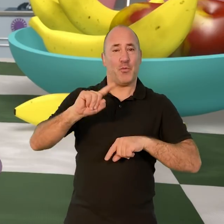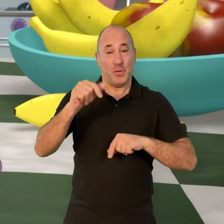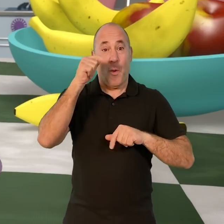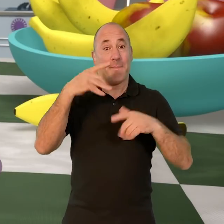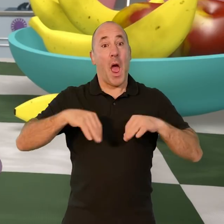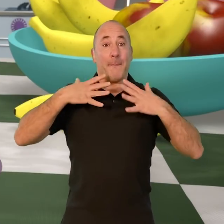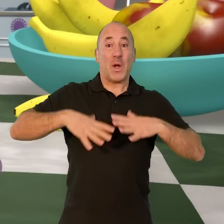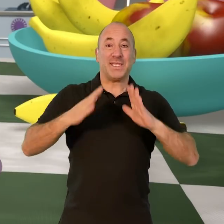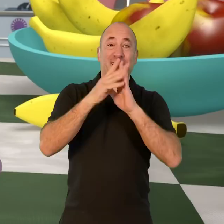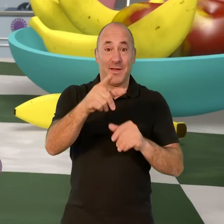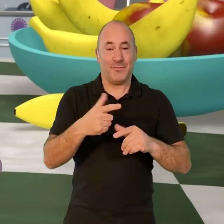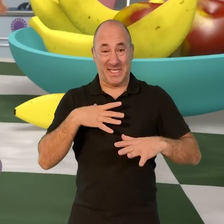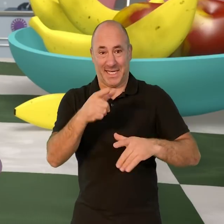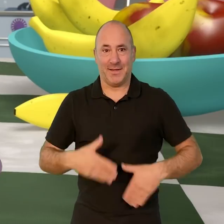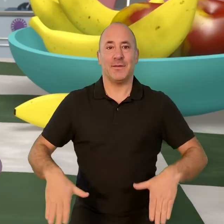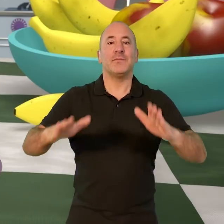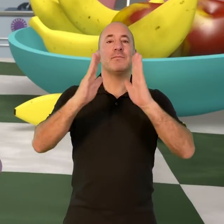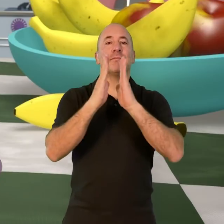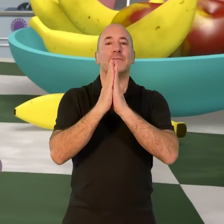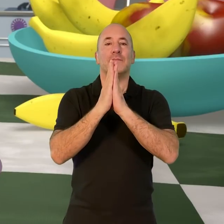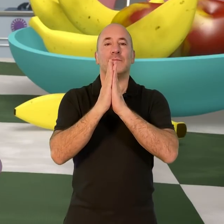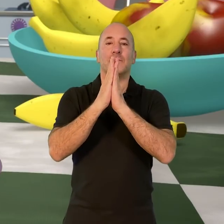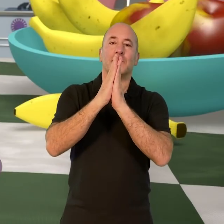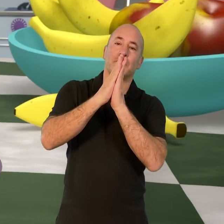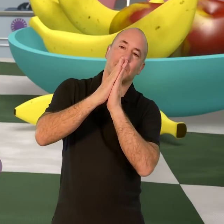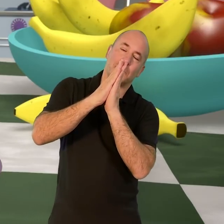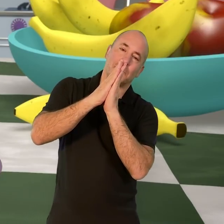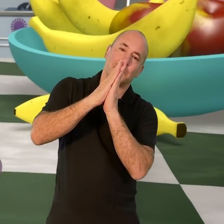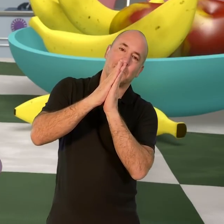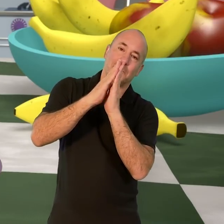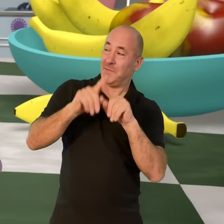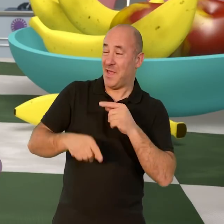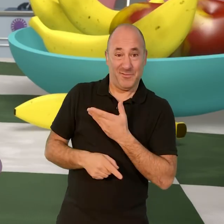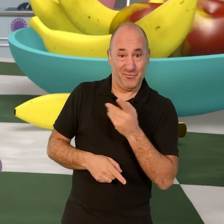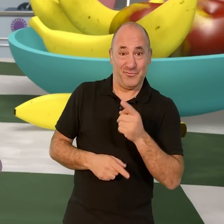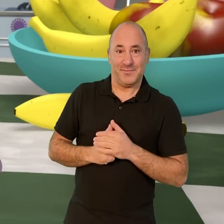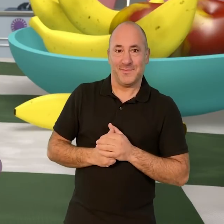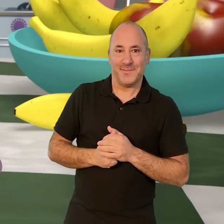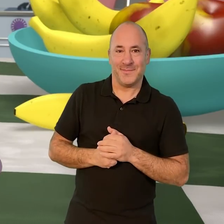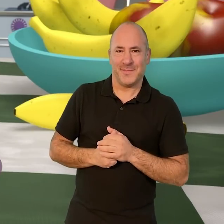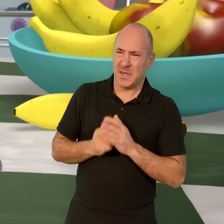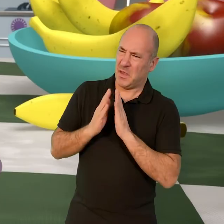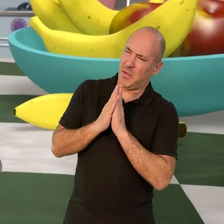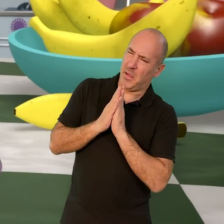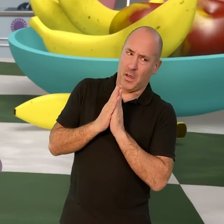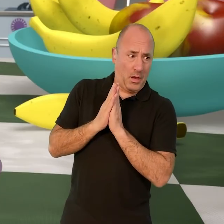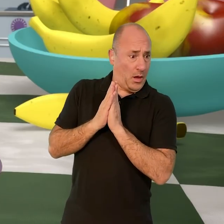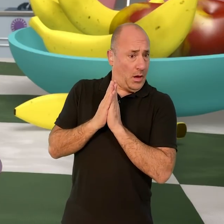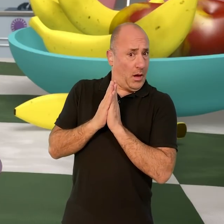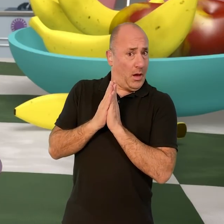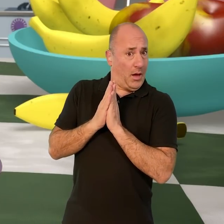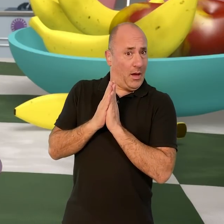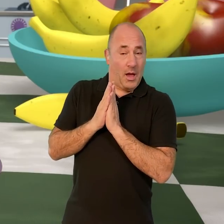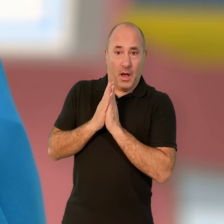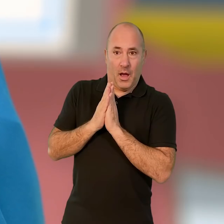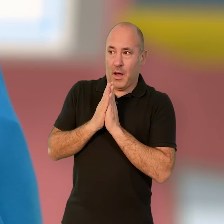Betsy, in her banana pose, feet together, hands above your head, leaning over one way in banana pose, can't quite believe what